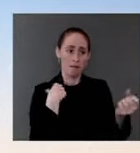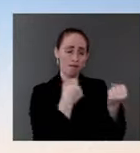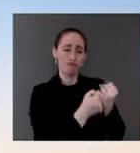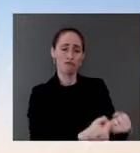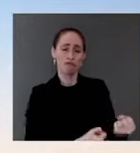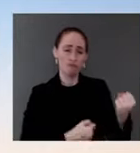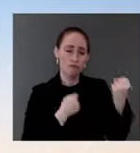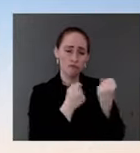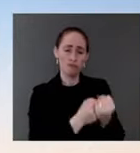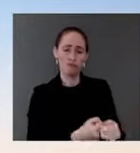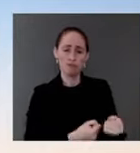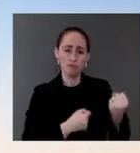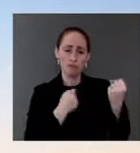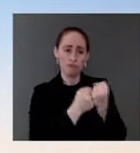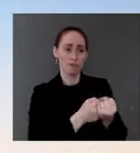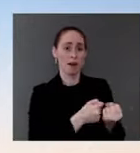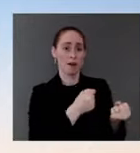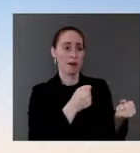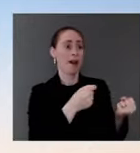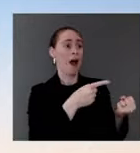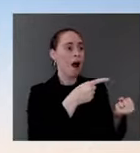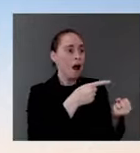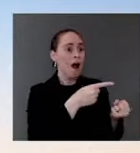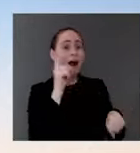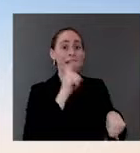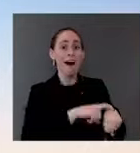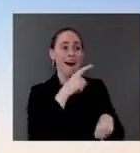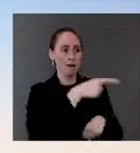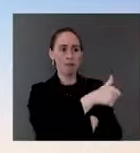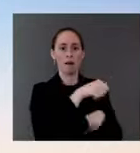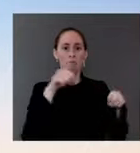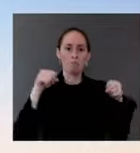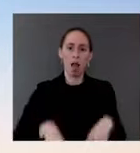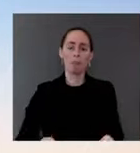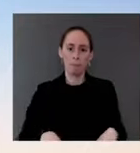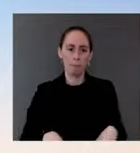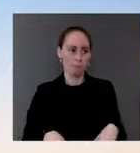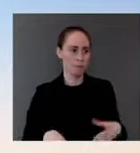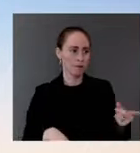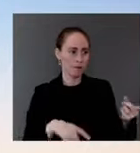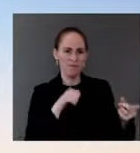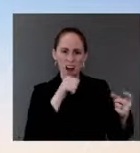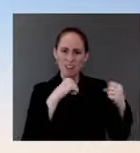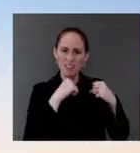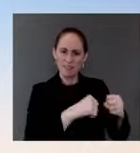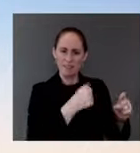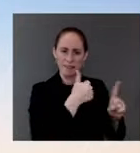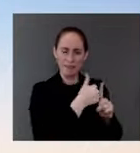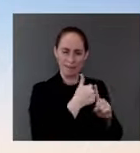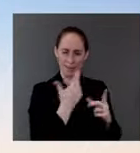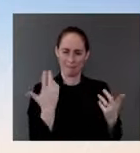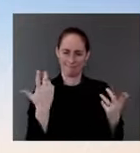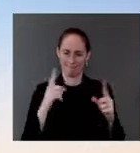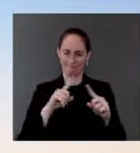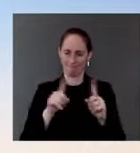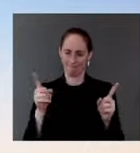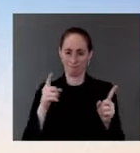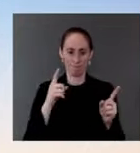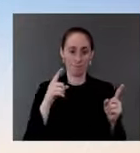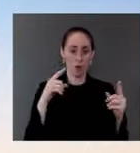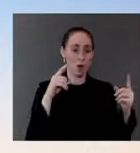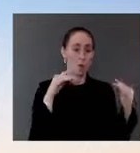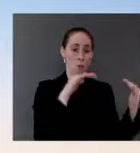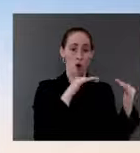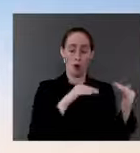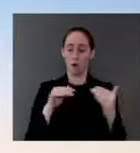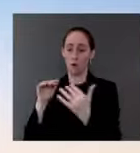to compare different war zones. They're always a little different and have different circumstances, but I can check with them on this specific case. One other question. We understand the mother